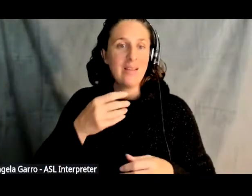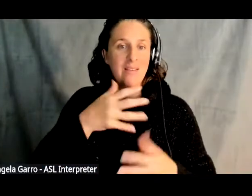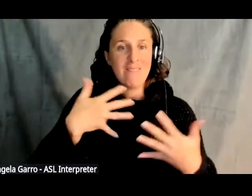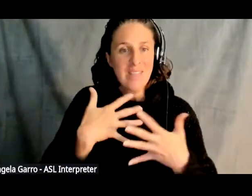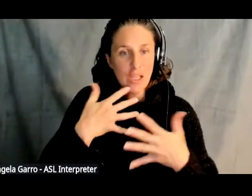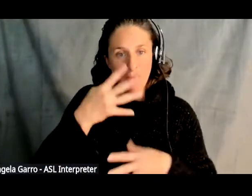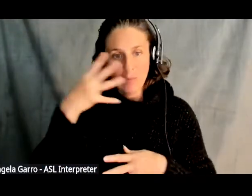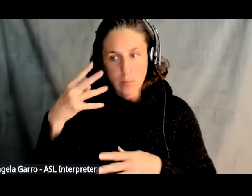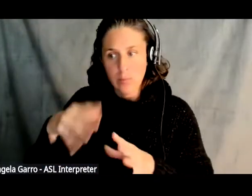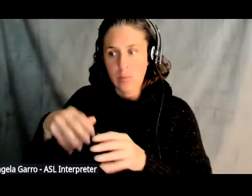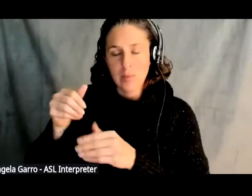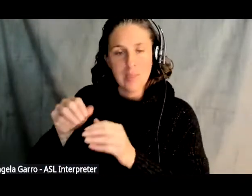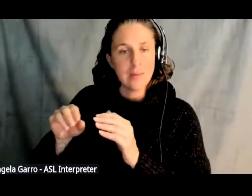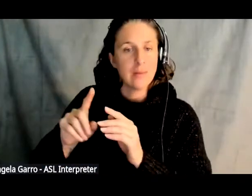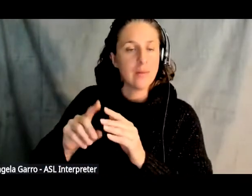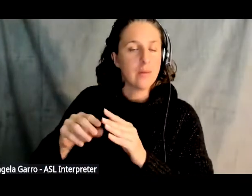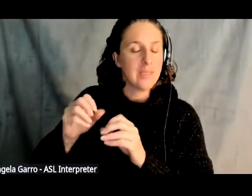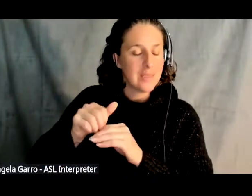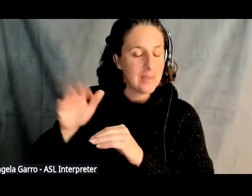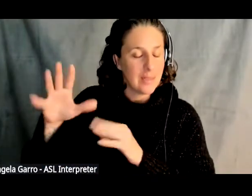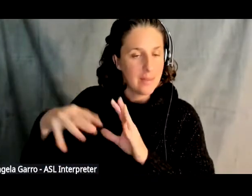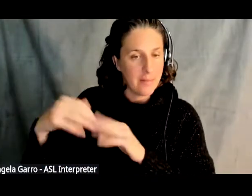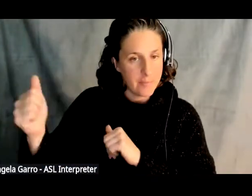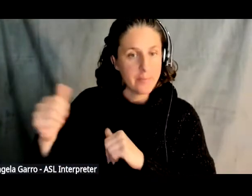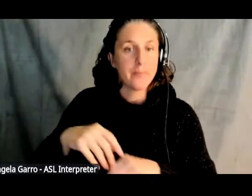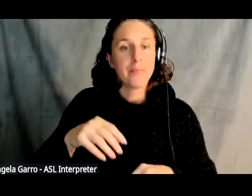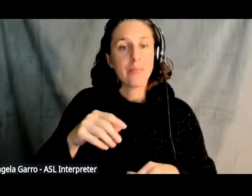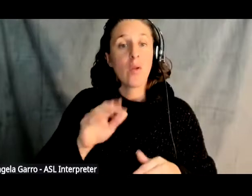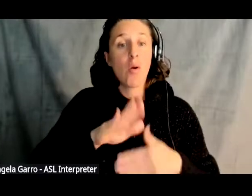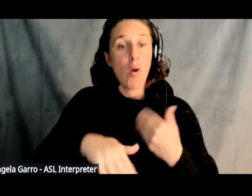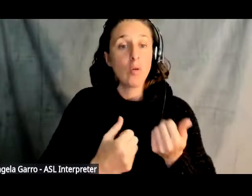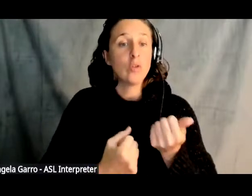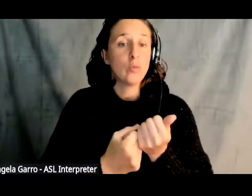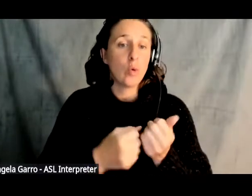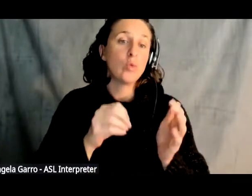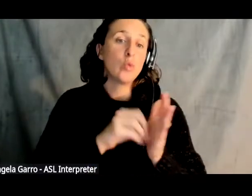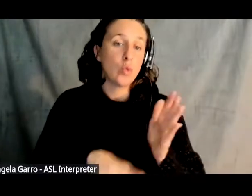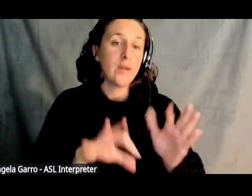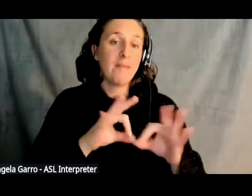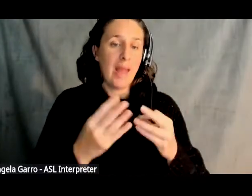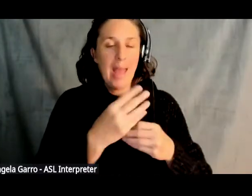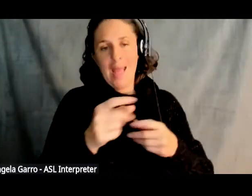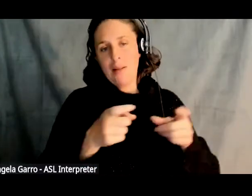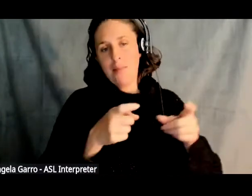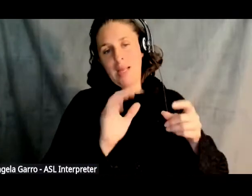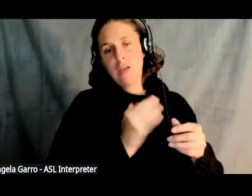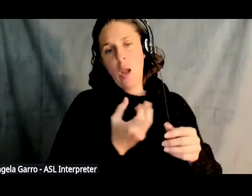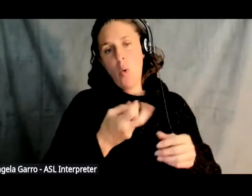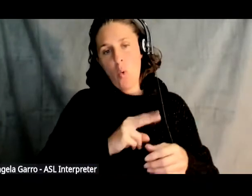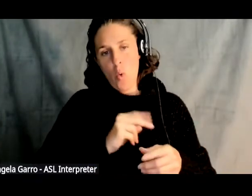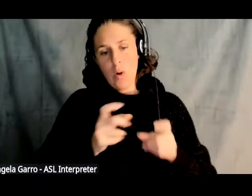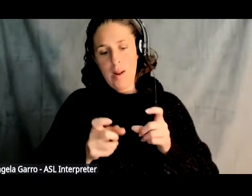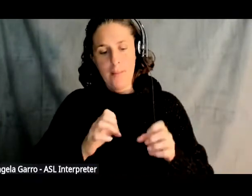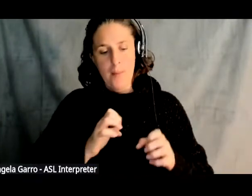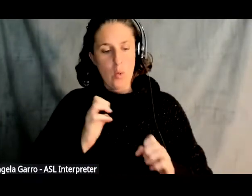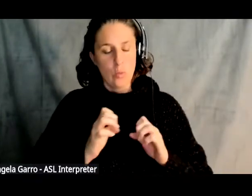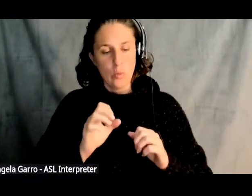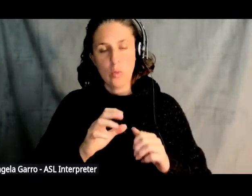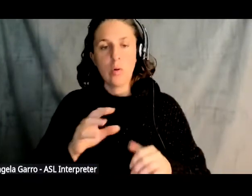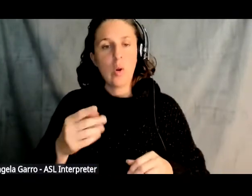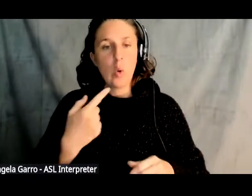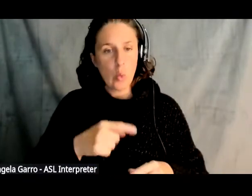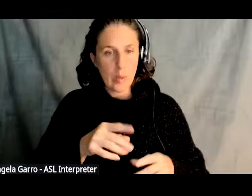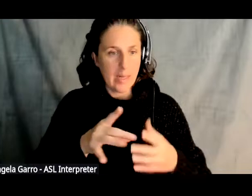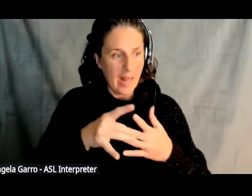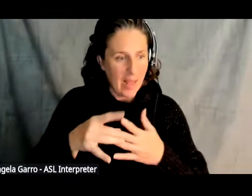tragedies, all while supporting students and families and managing our own emotional toll. We navigate all of these